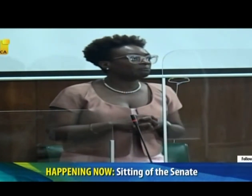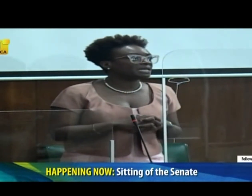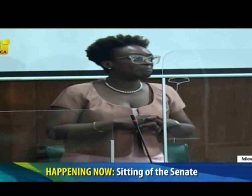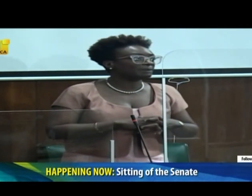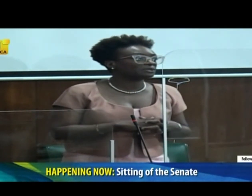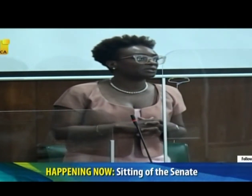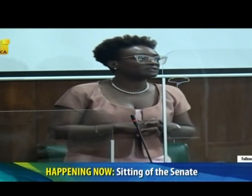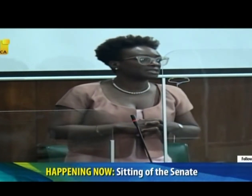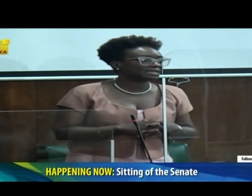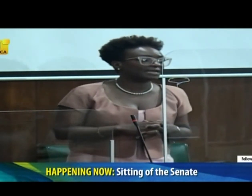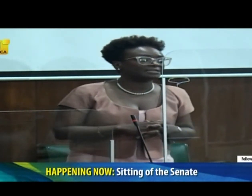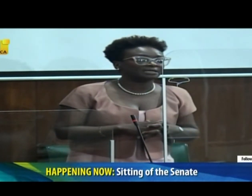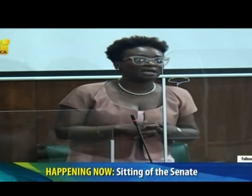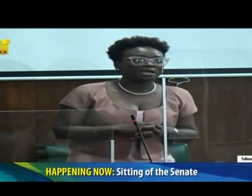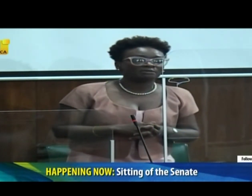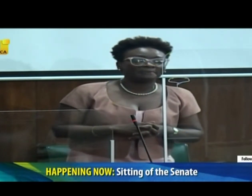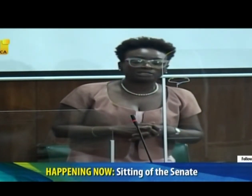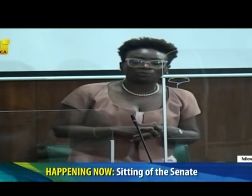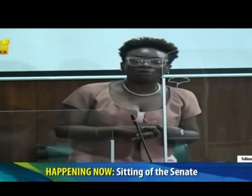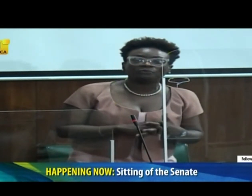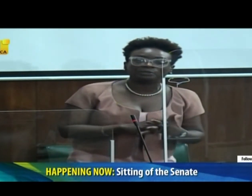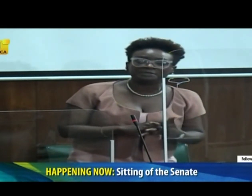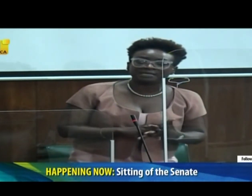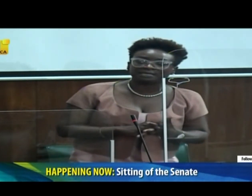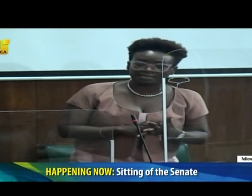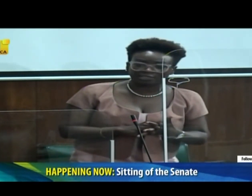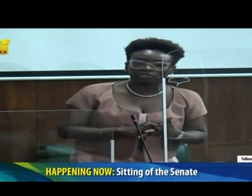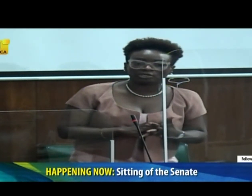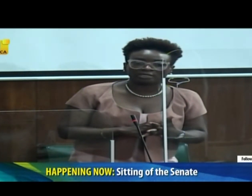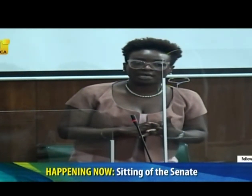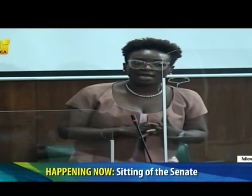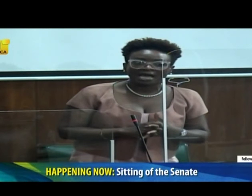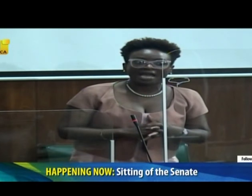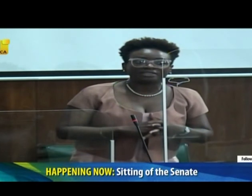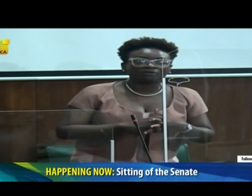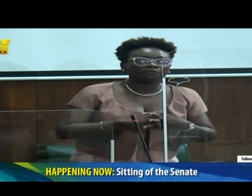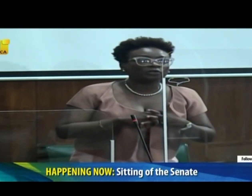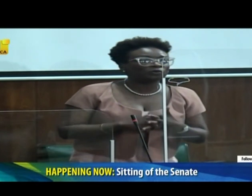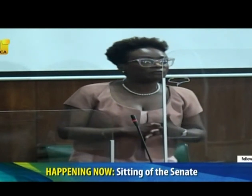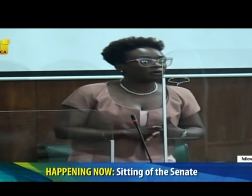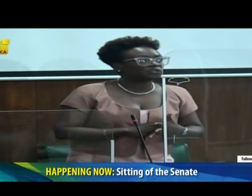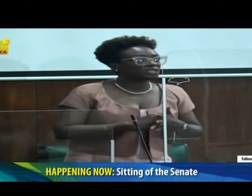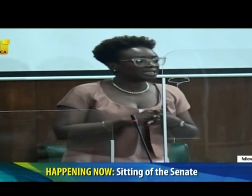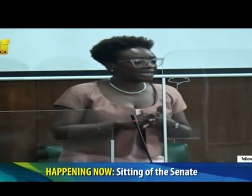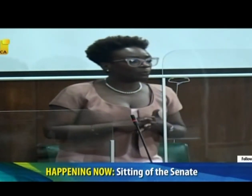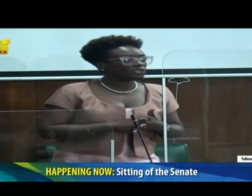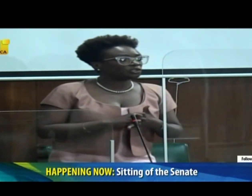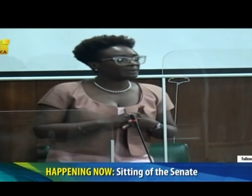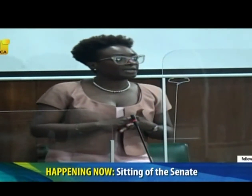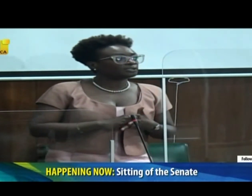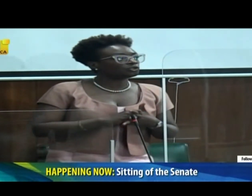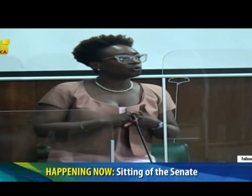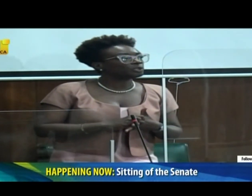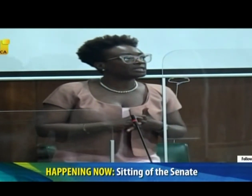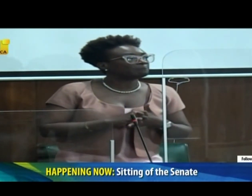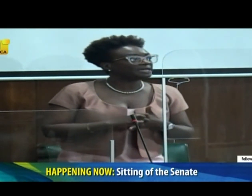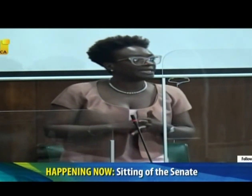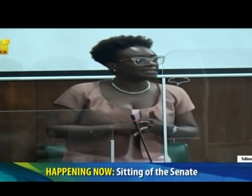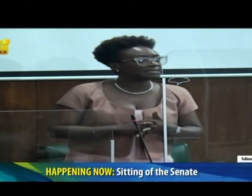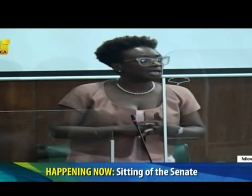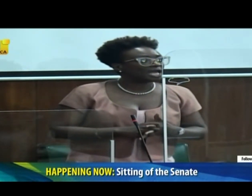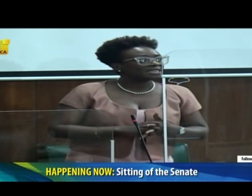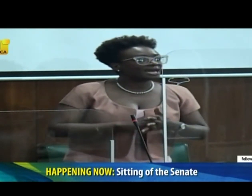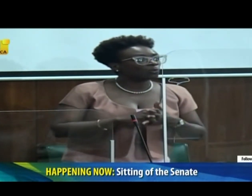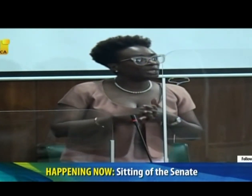of being members of society, the better off we'll be as a nation. I therefore look forward to the day when Jamaica is truly the